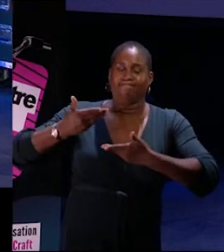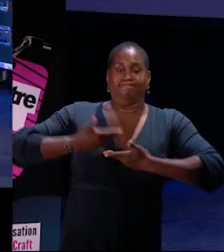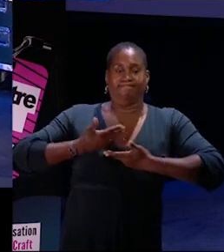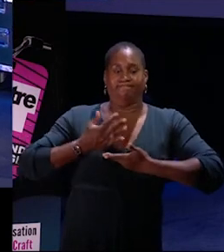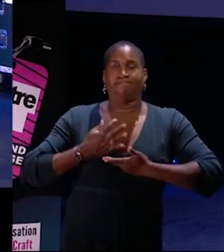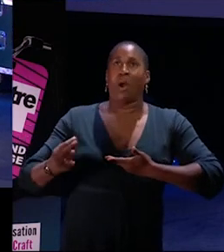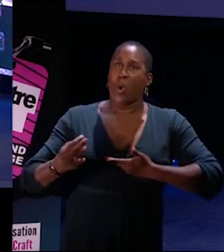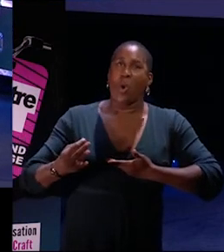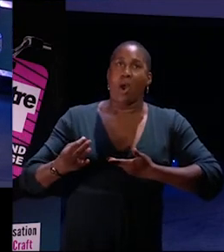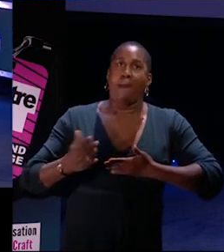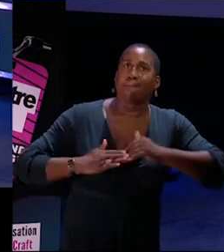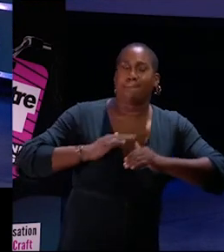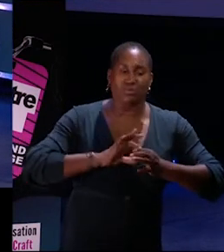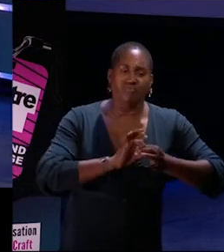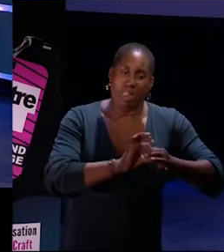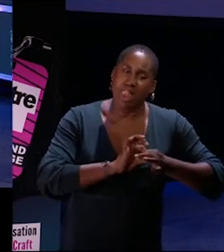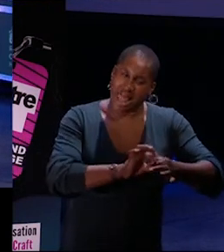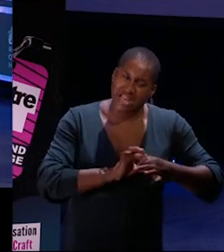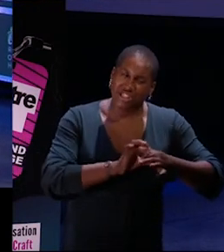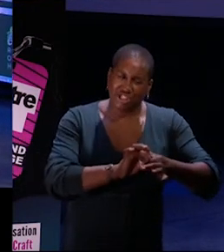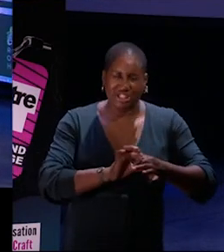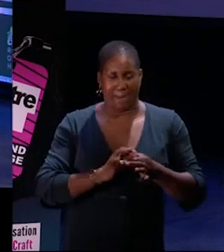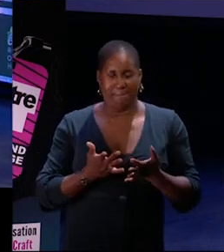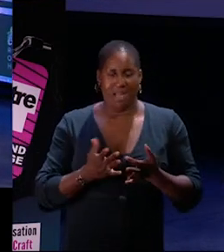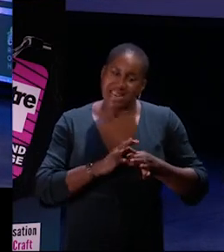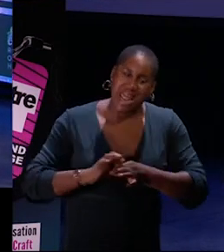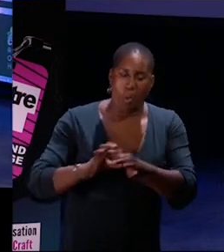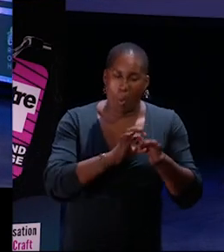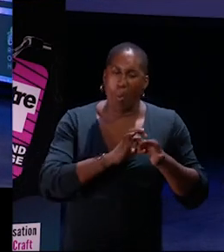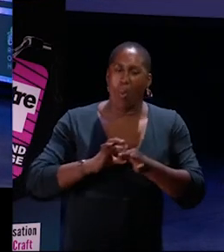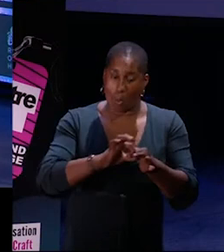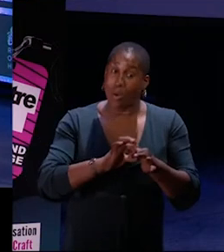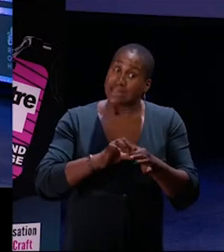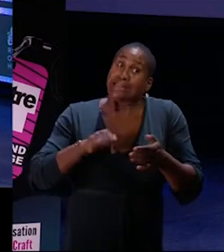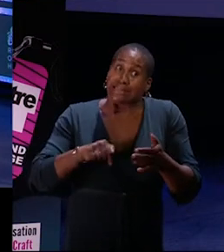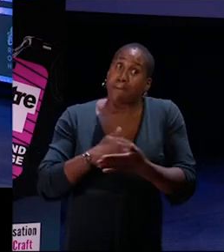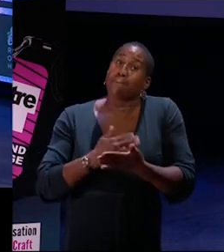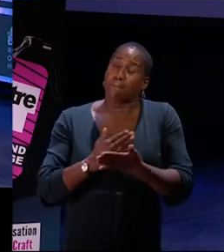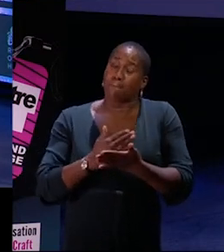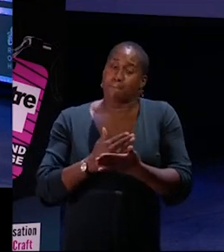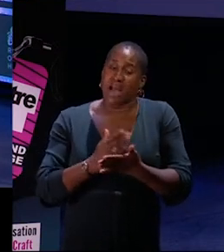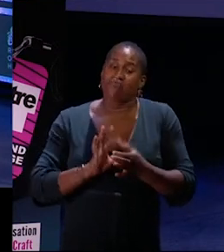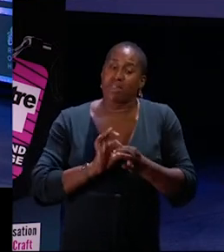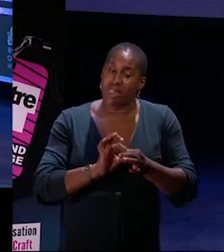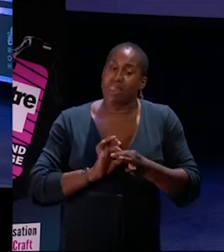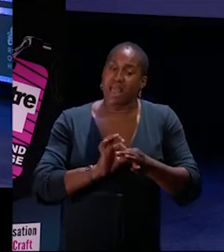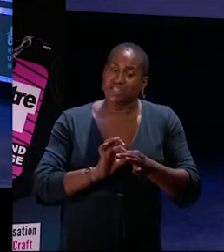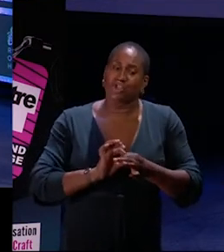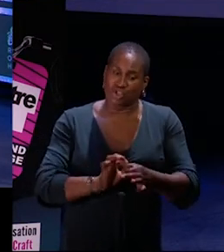making relationships. It's partly a relationship industry, and therefore start making those relationships early helps your career develop